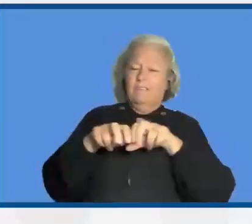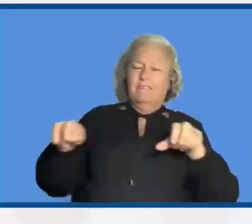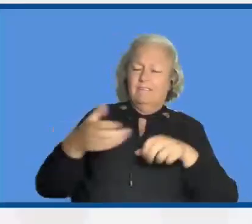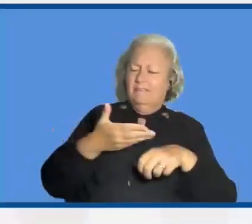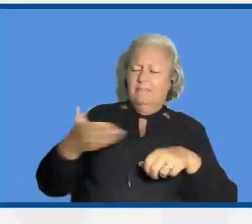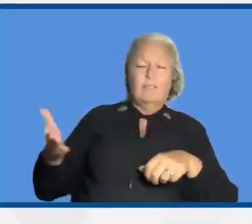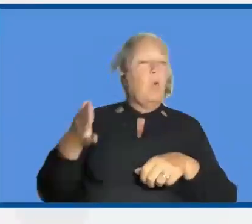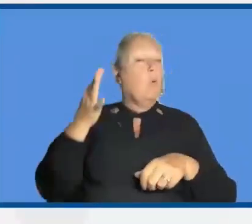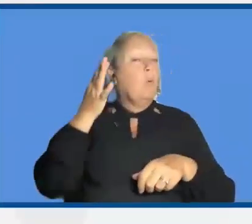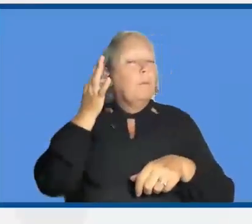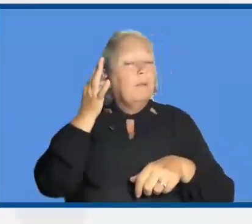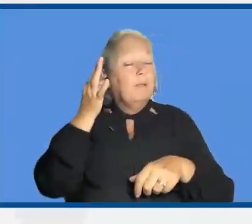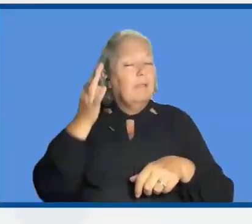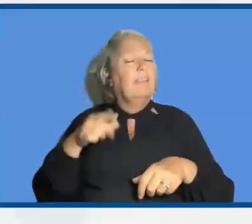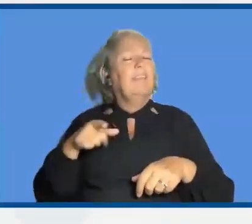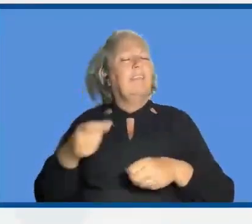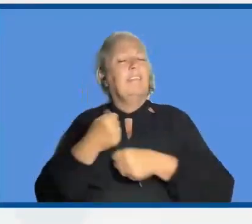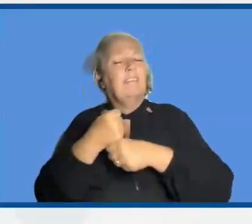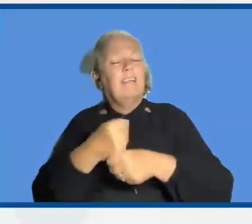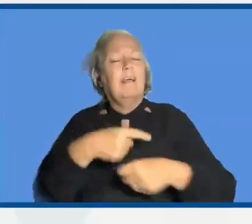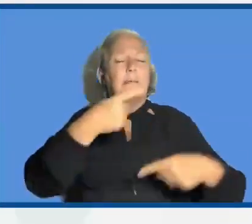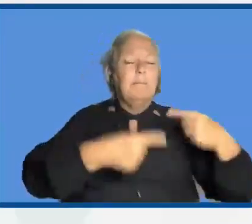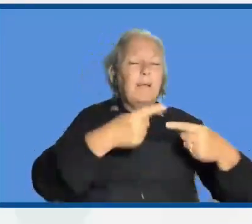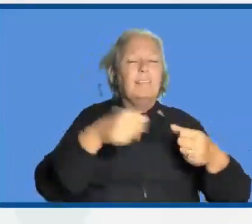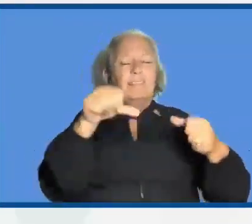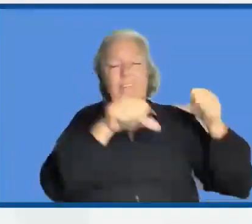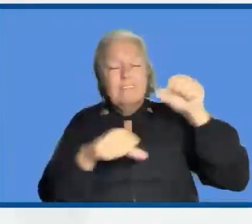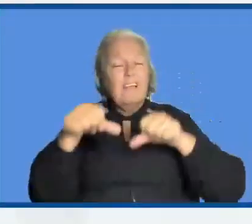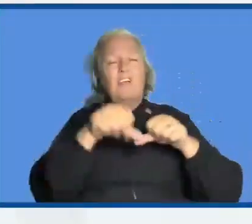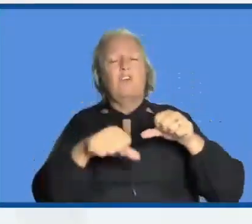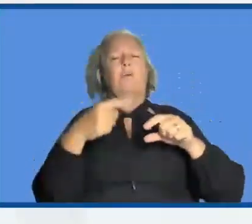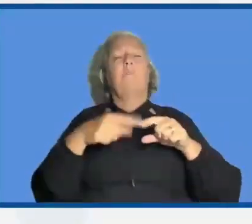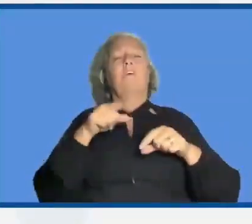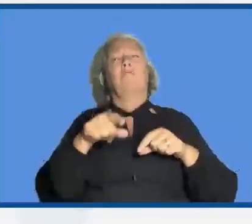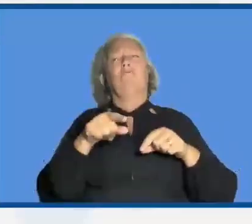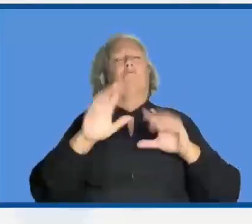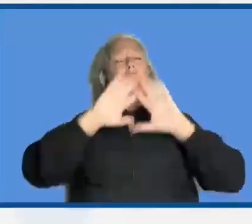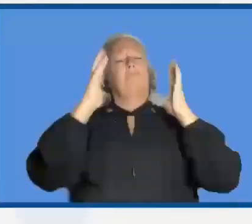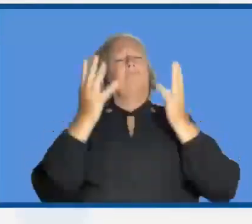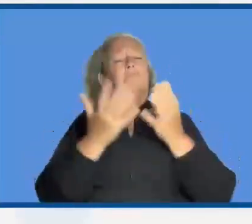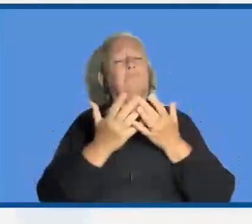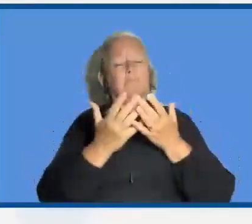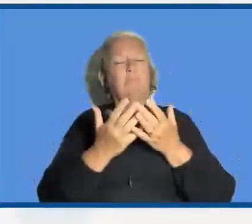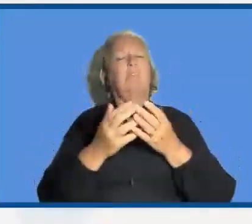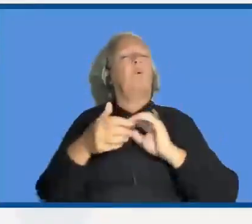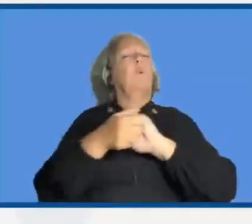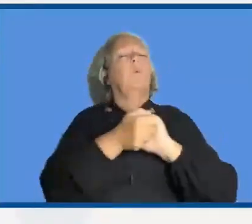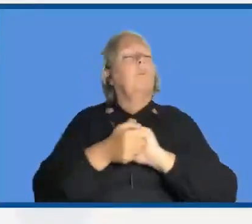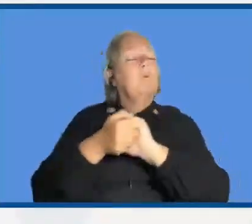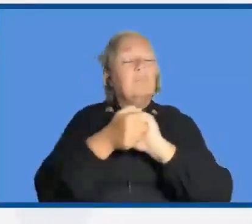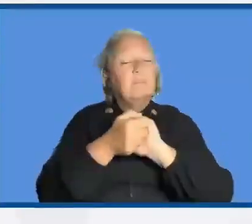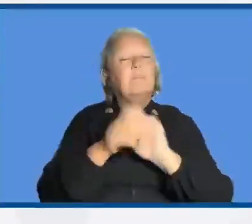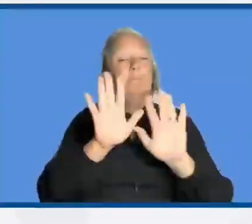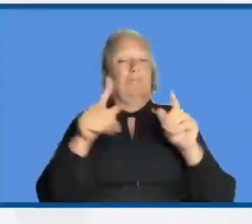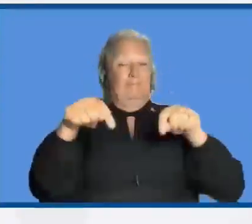representing politics, science, and international bodies. So I believe that what is happening today at this